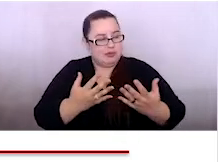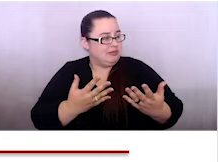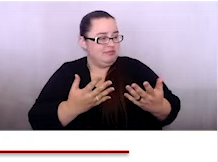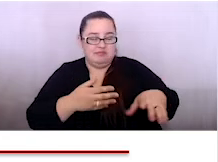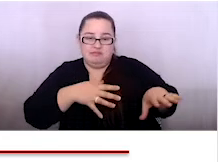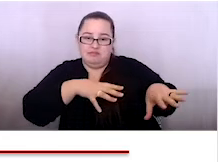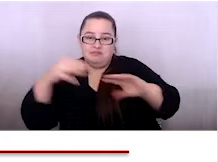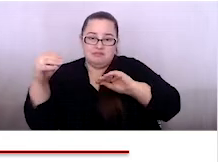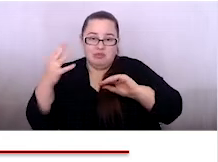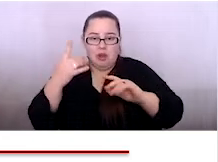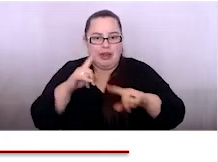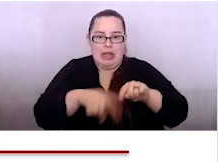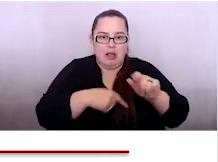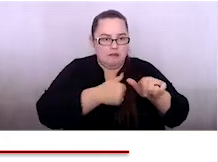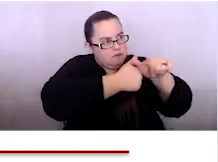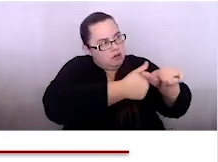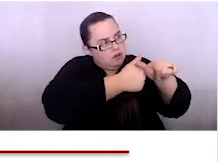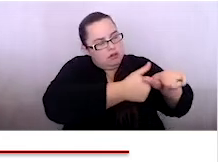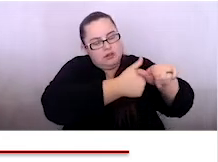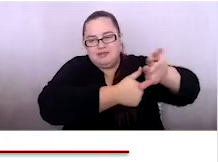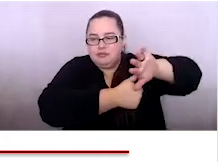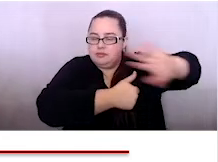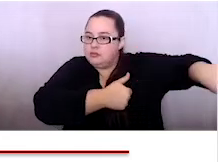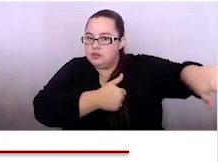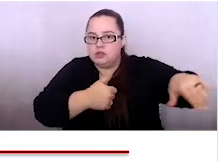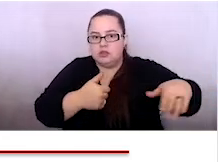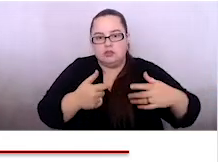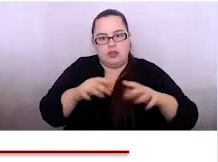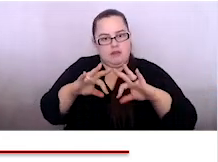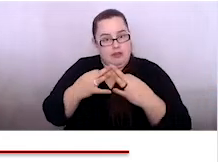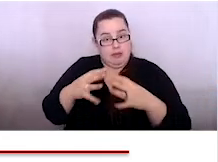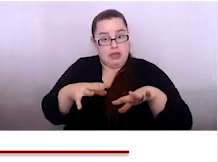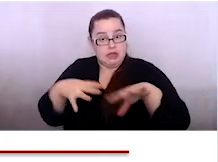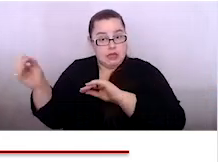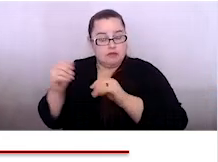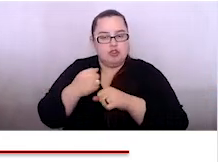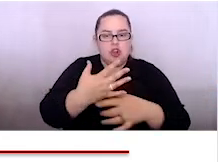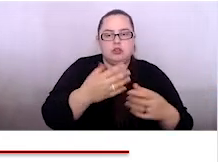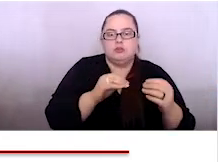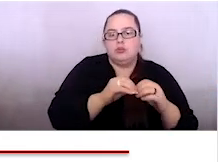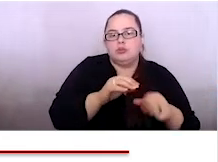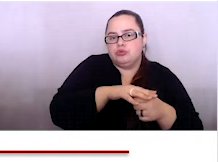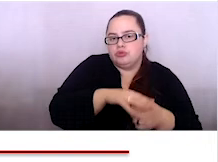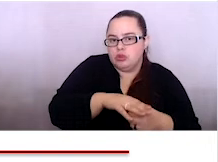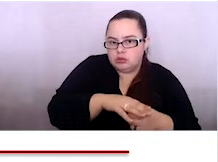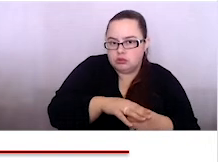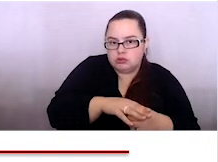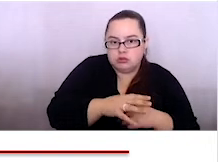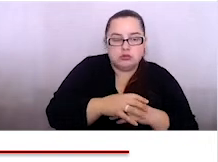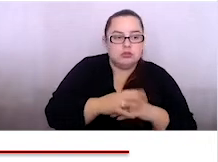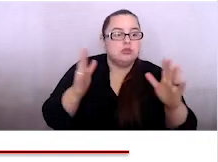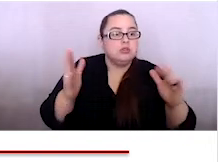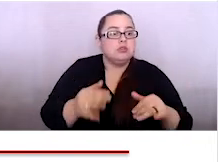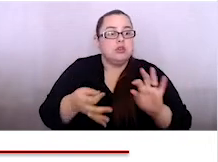being able to follow the head figure in the family, and how family members leaving can bring additional stress. Additionally,